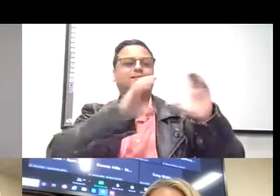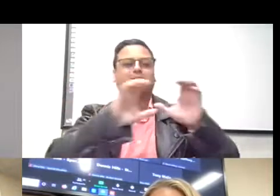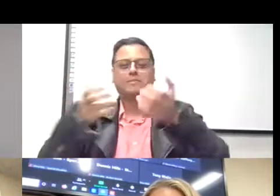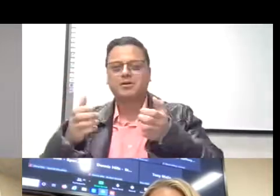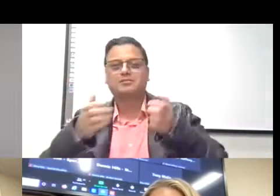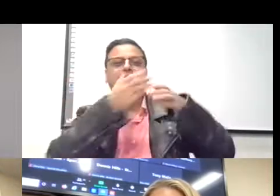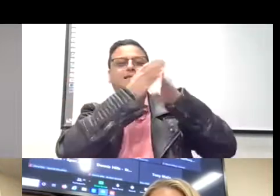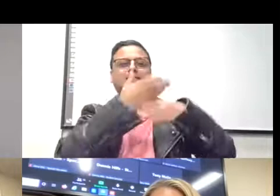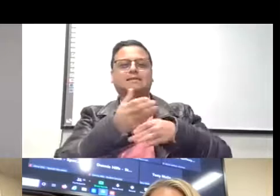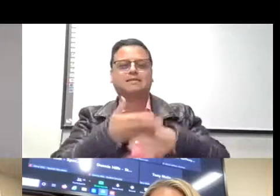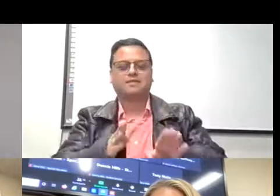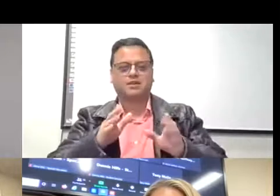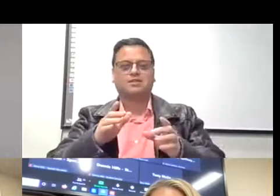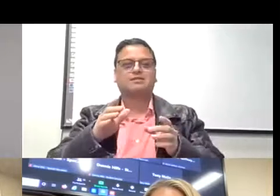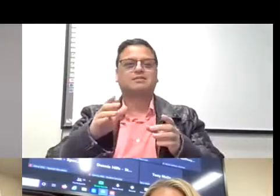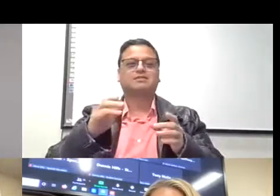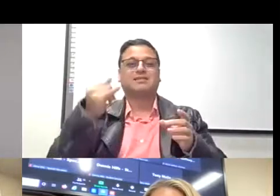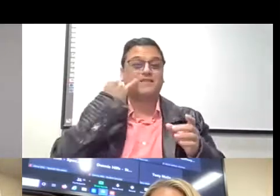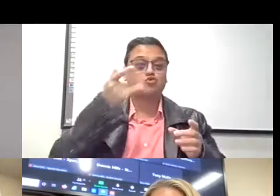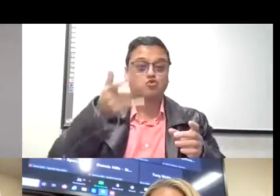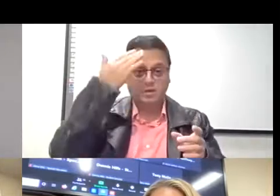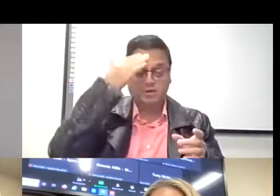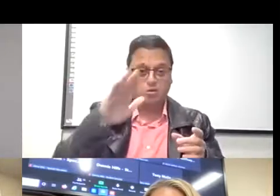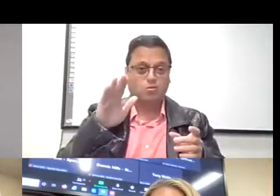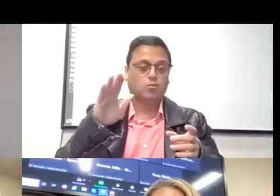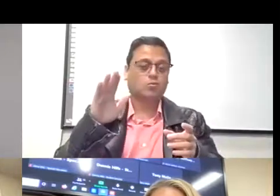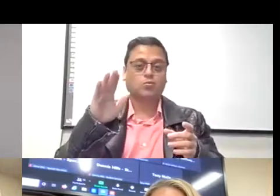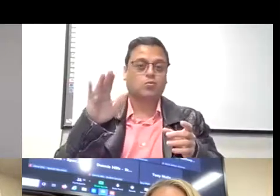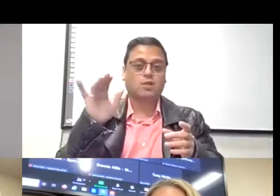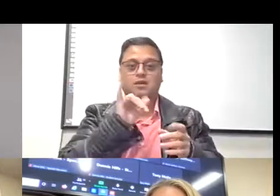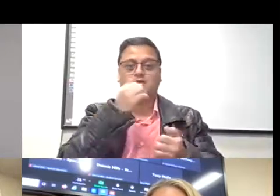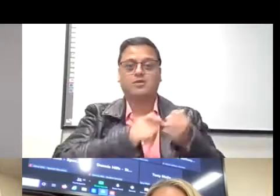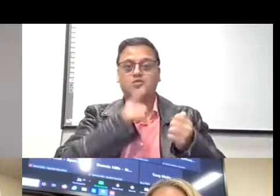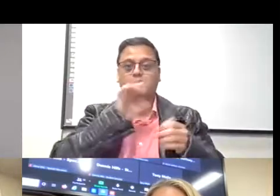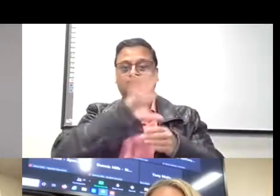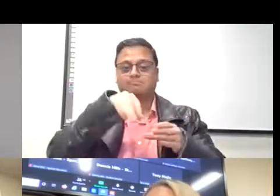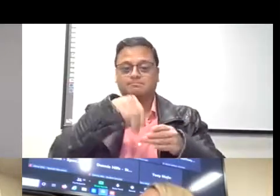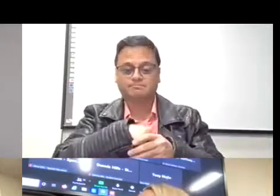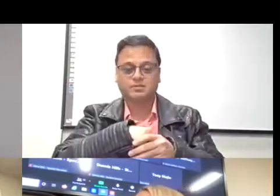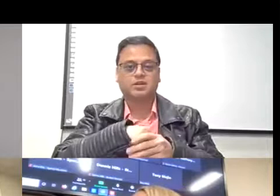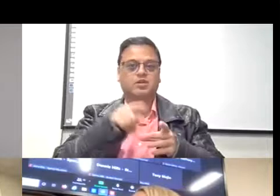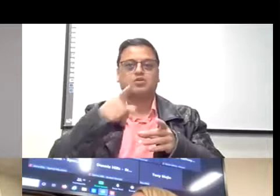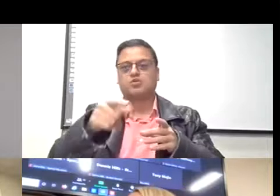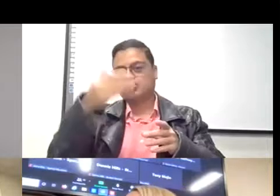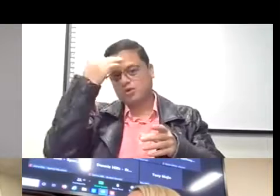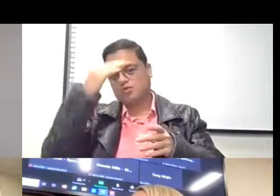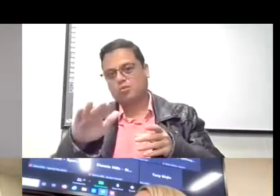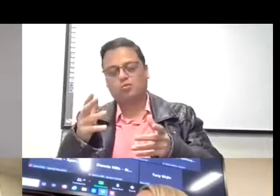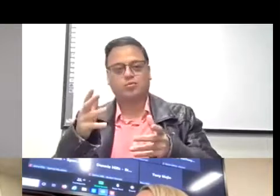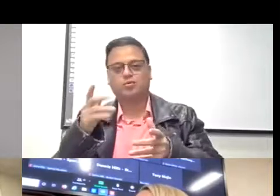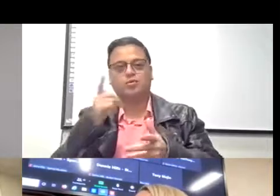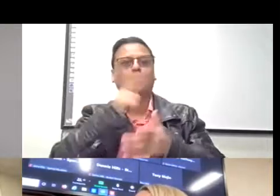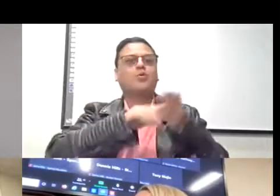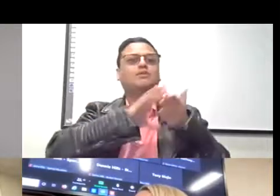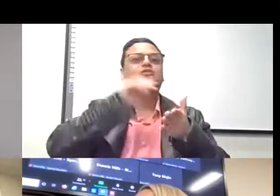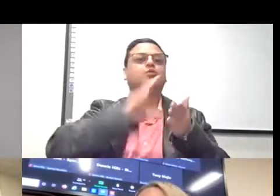And, unless you were in the know, like all of us who deal with it all the time, you wouldn't know, oh, what is student